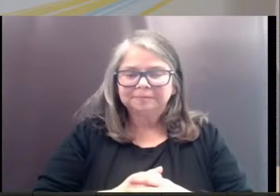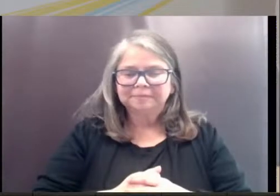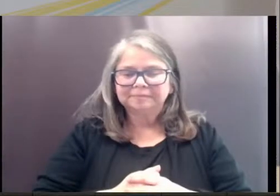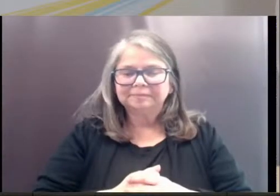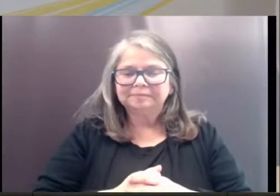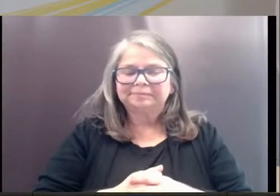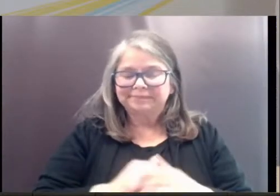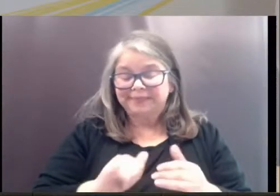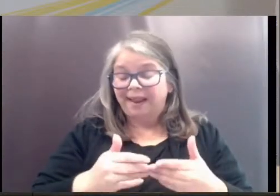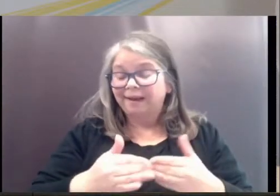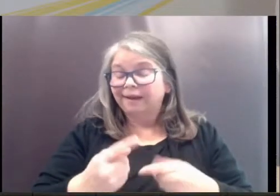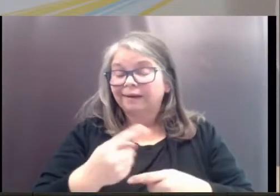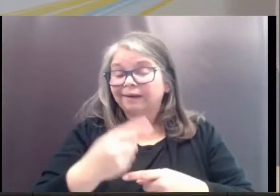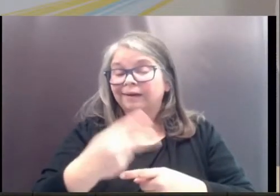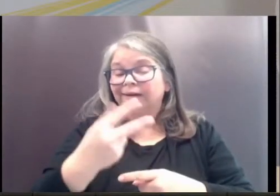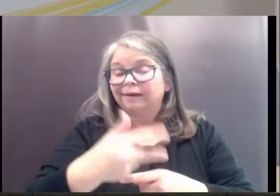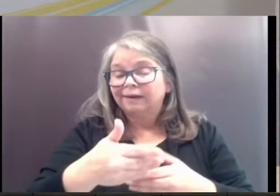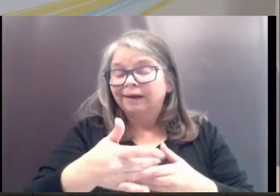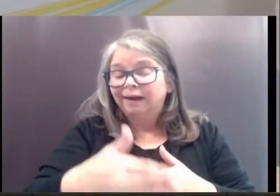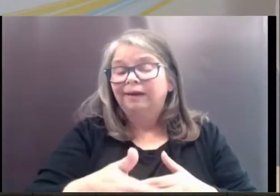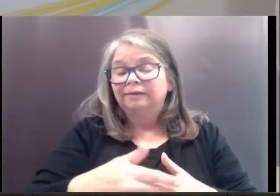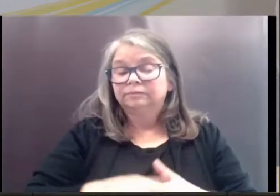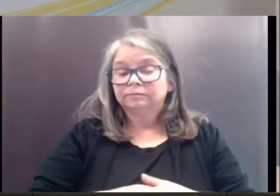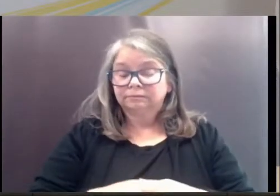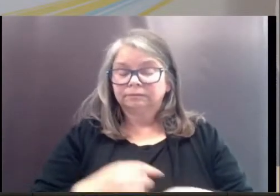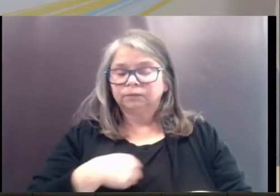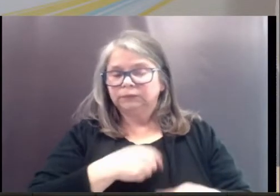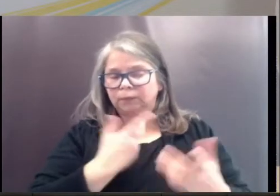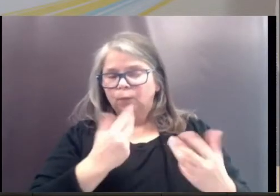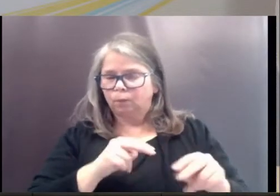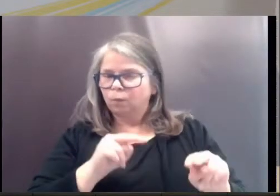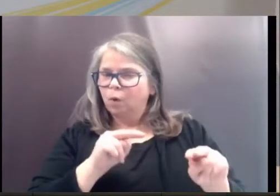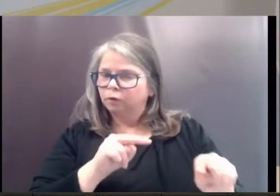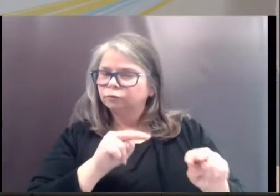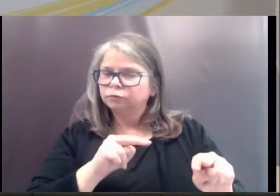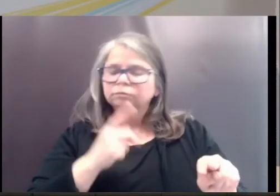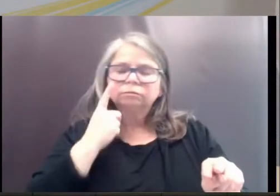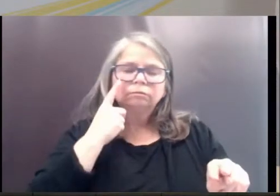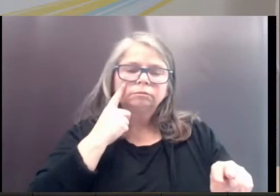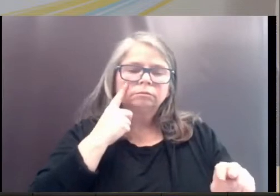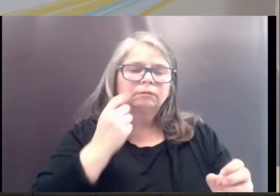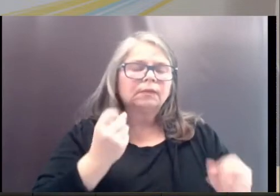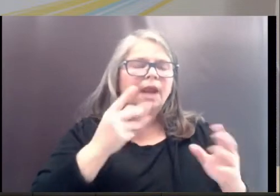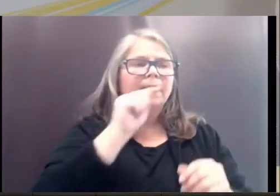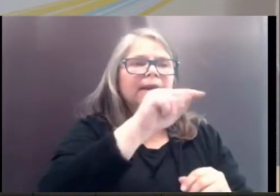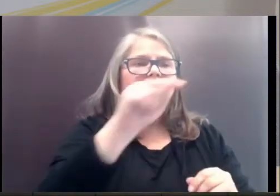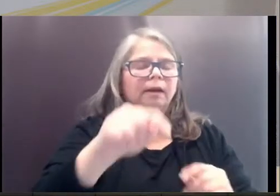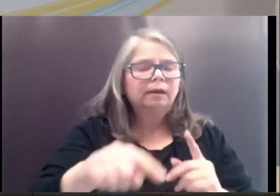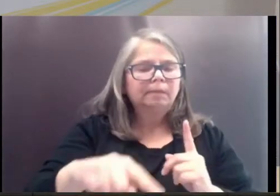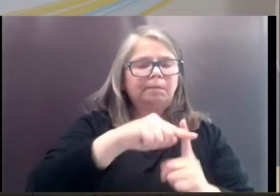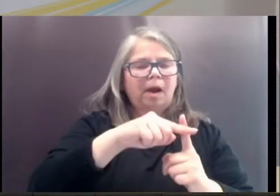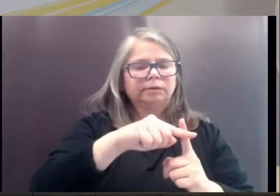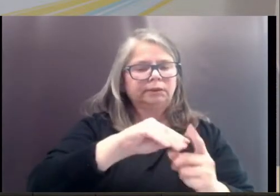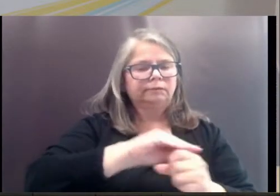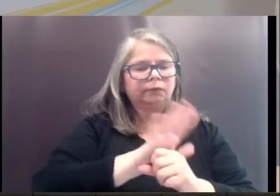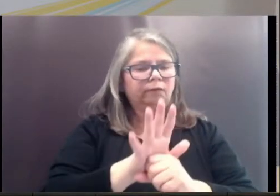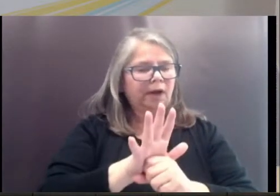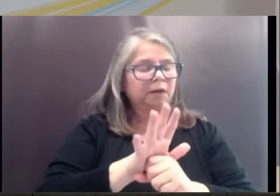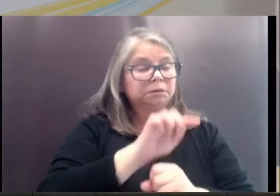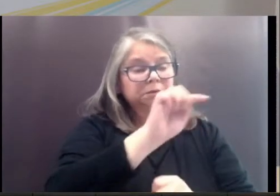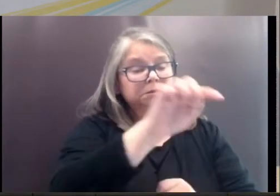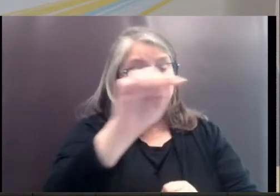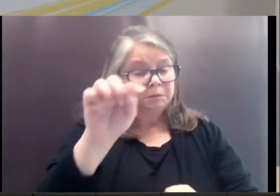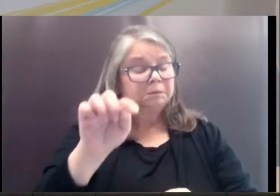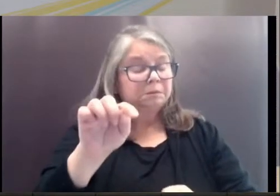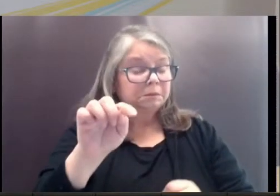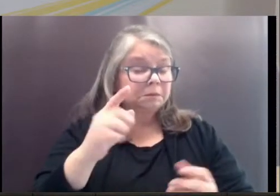of course, is how many positives we may or may not get over that period of time.